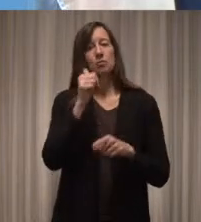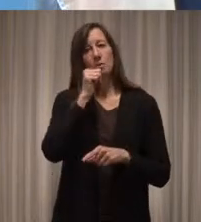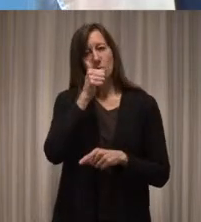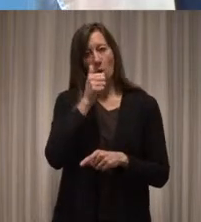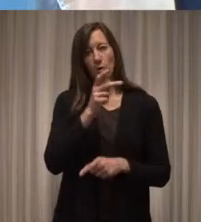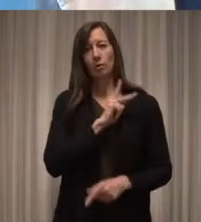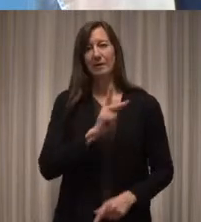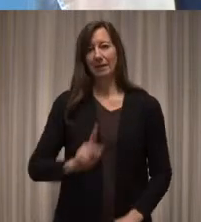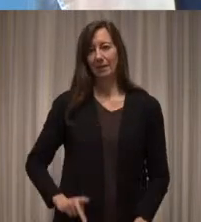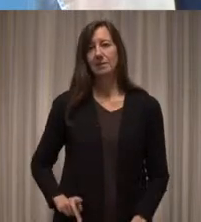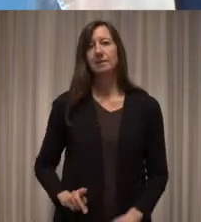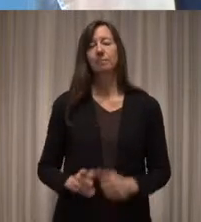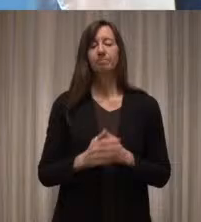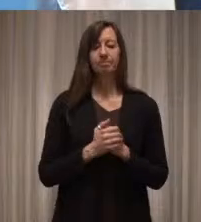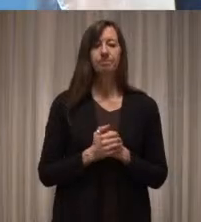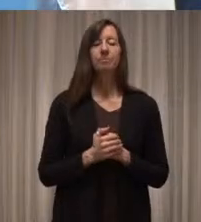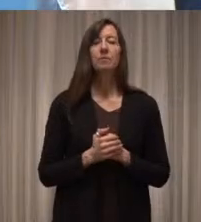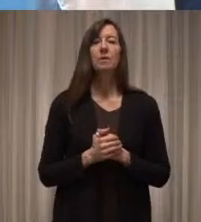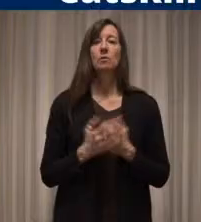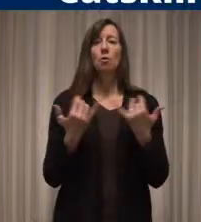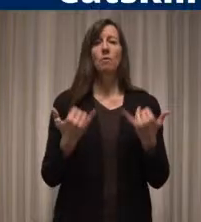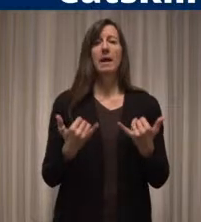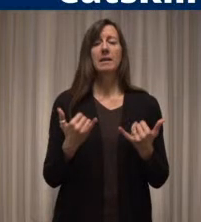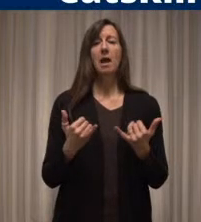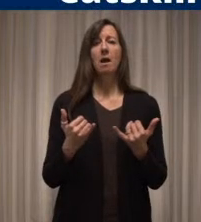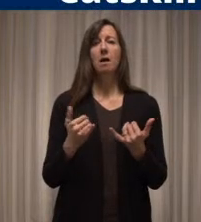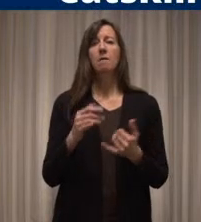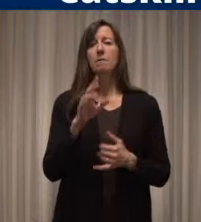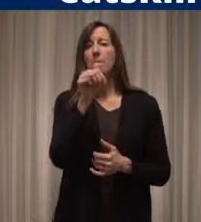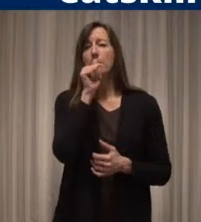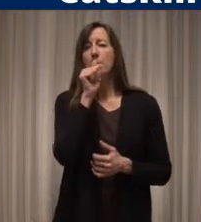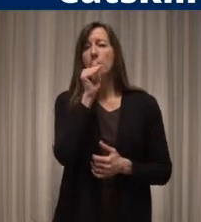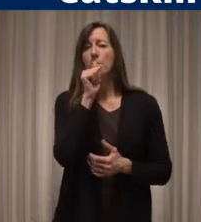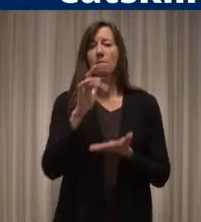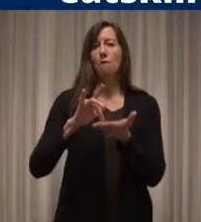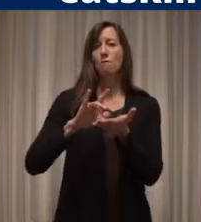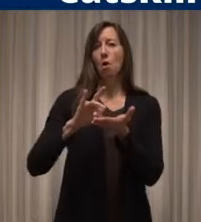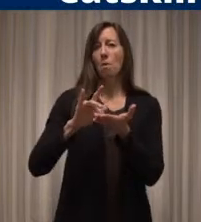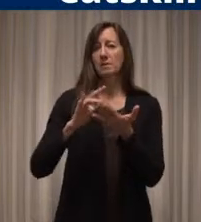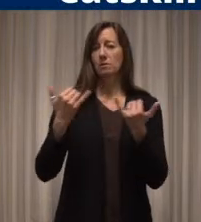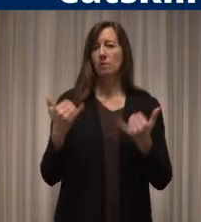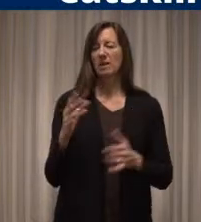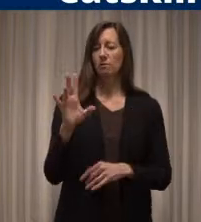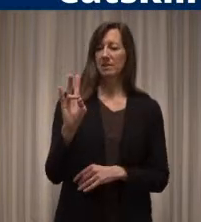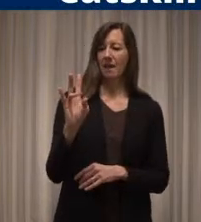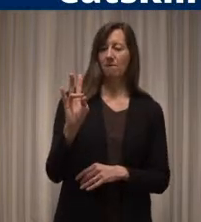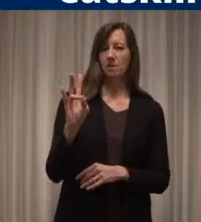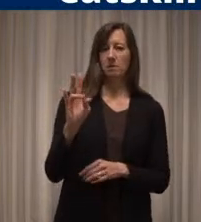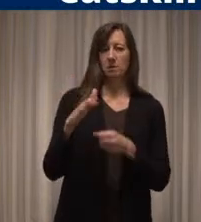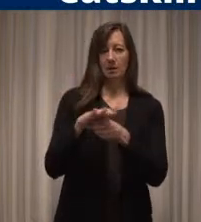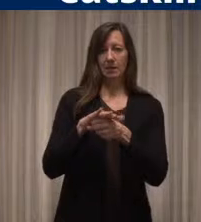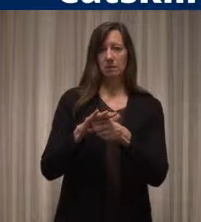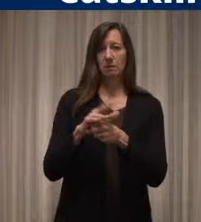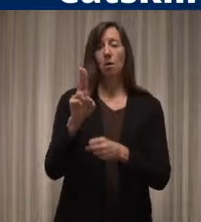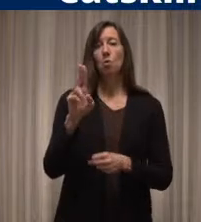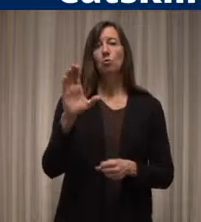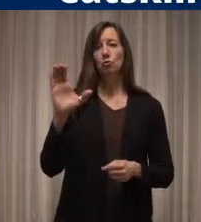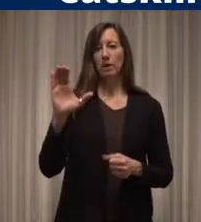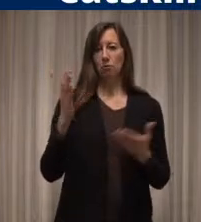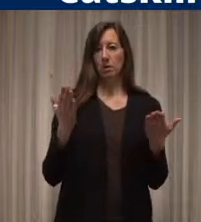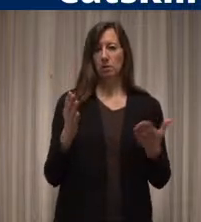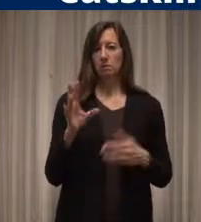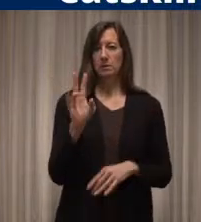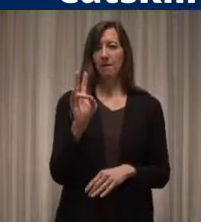These are the private pharmacies, currently 7 locations in Ulster County. I want to be very clear about this. The